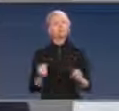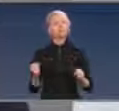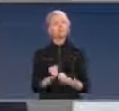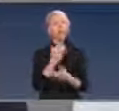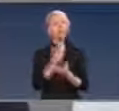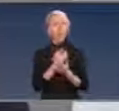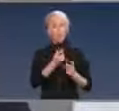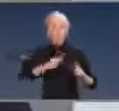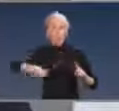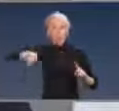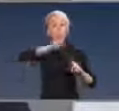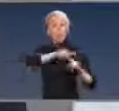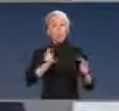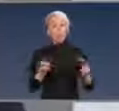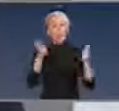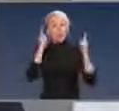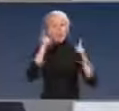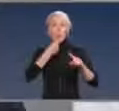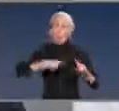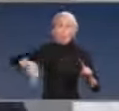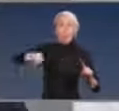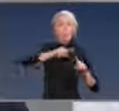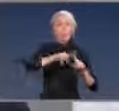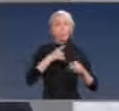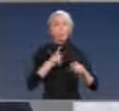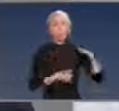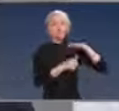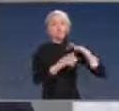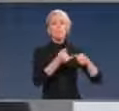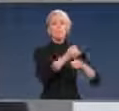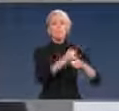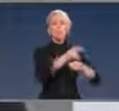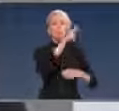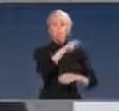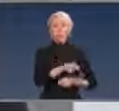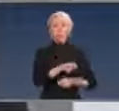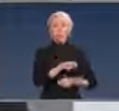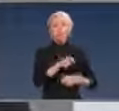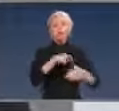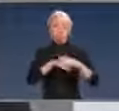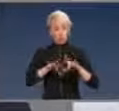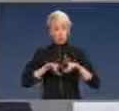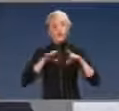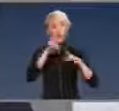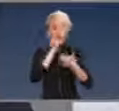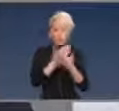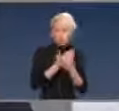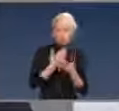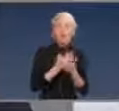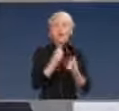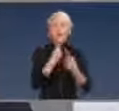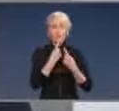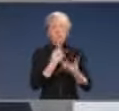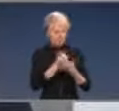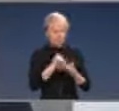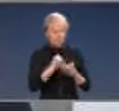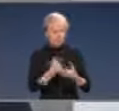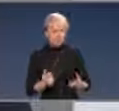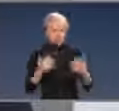of what is occurring in all the states and territories, and that we're picking up at the earliest possible opportunity where there may be some vulnerabilities,